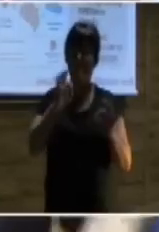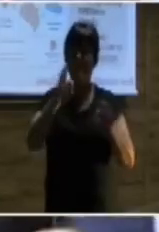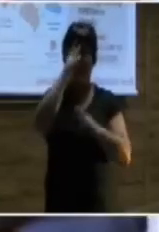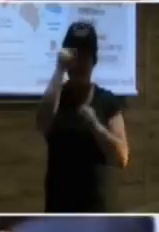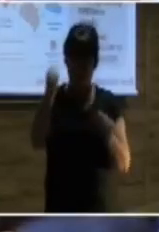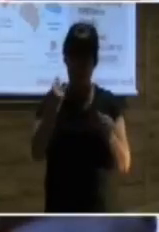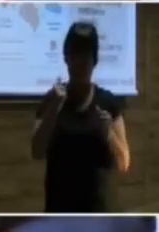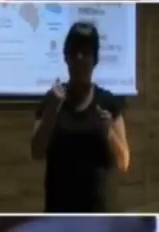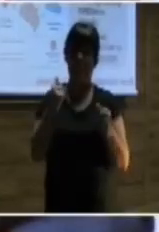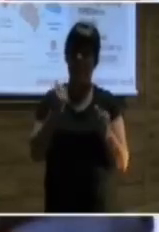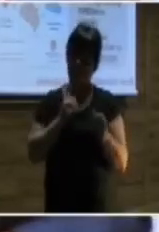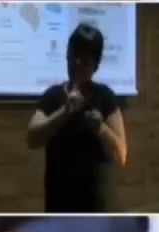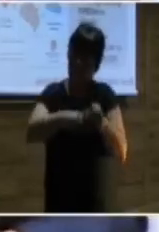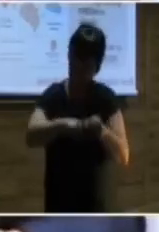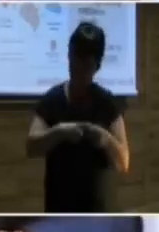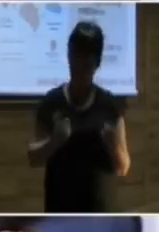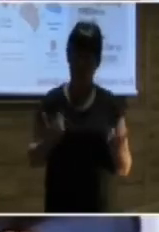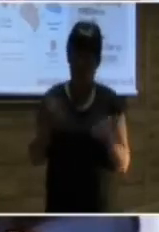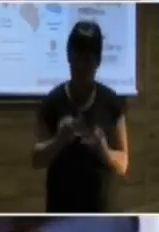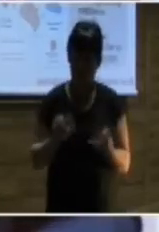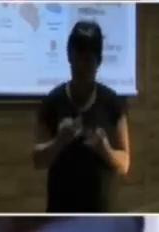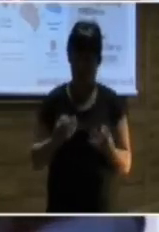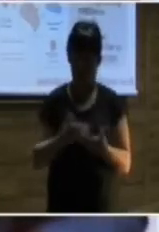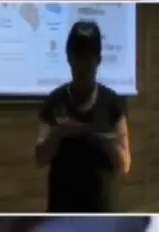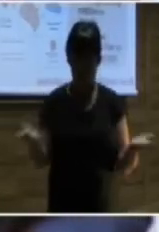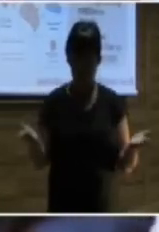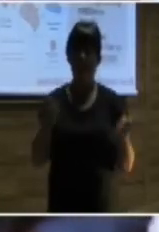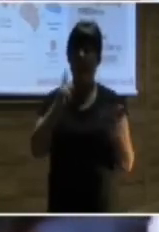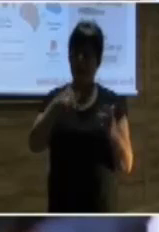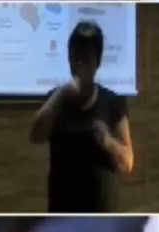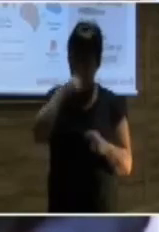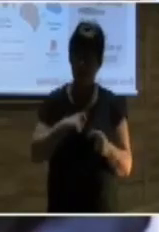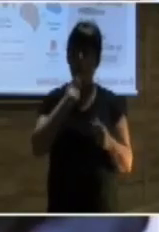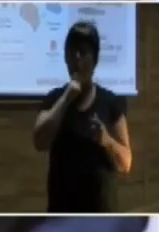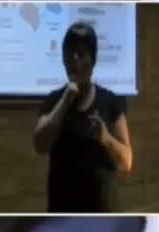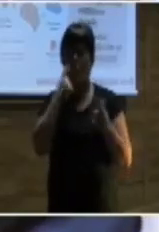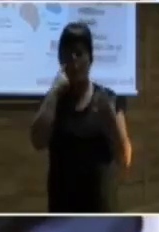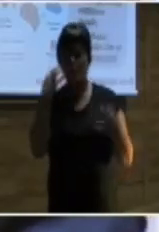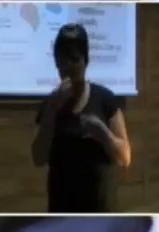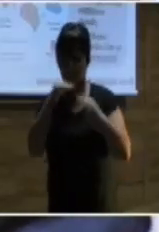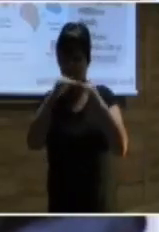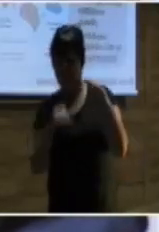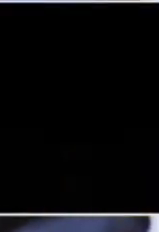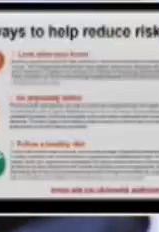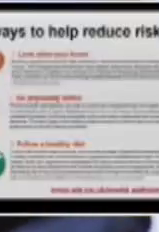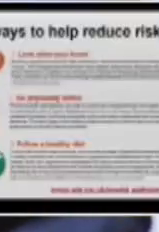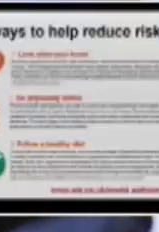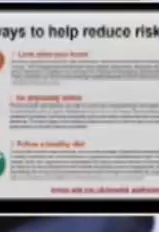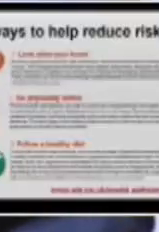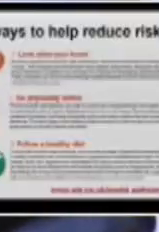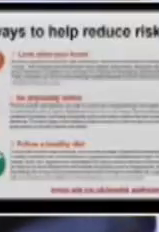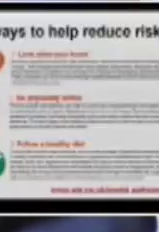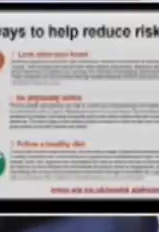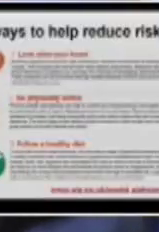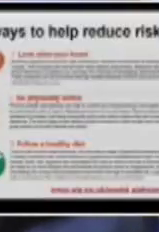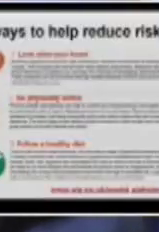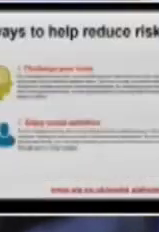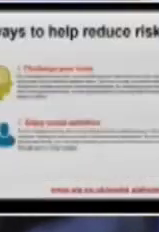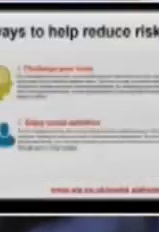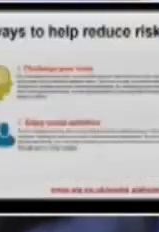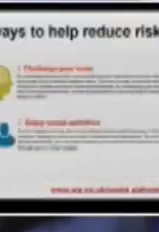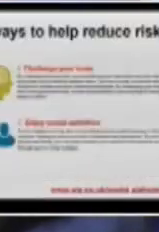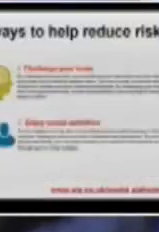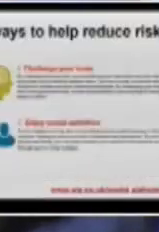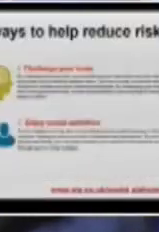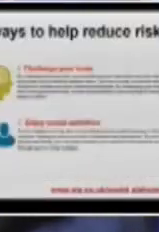reduction. How can we reduce the risk? There's some really good materials on our website, and I encourage you to have a look at that. And here